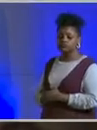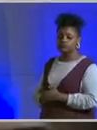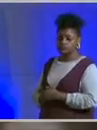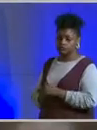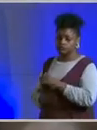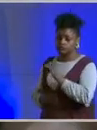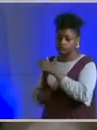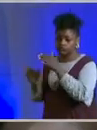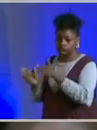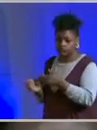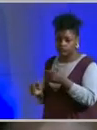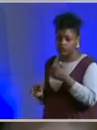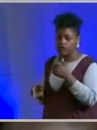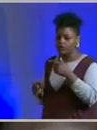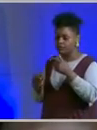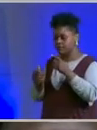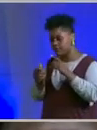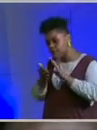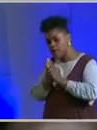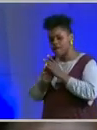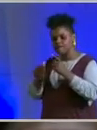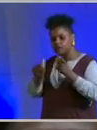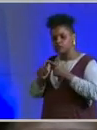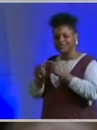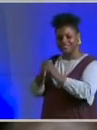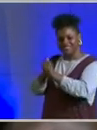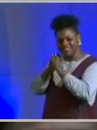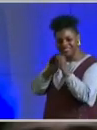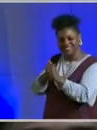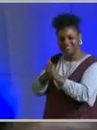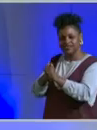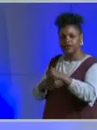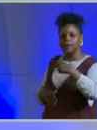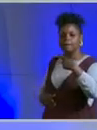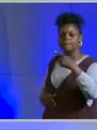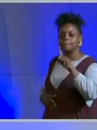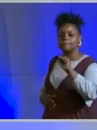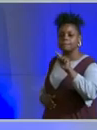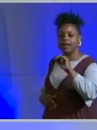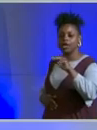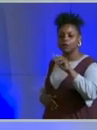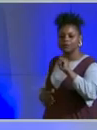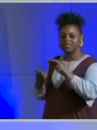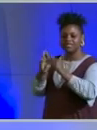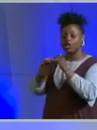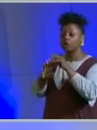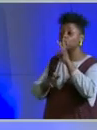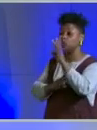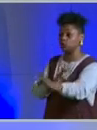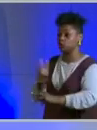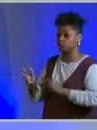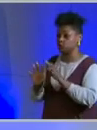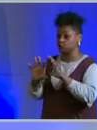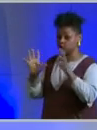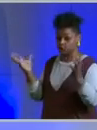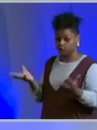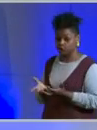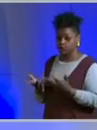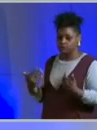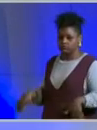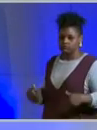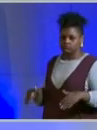first LEED Platinum city in the world, which is a great honor, but also a